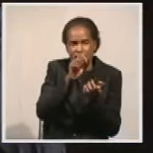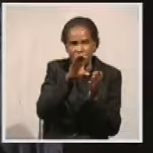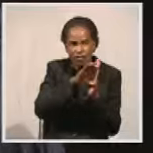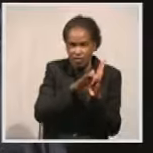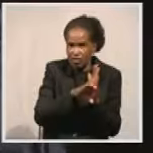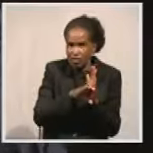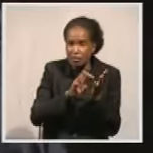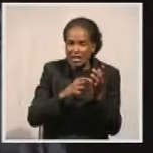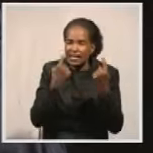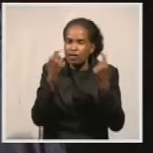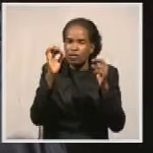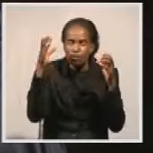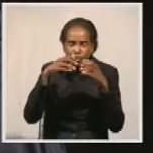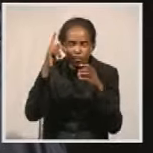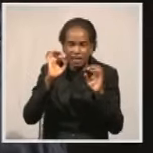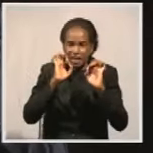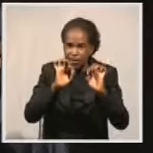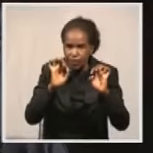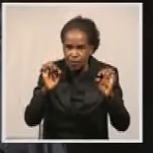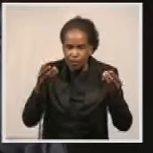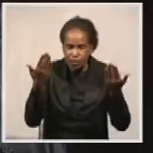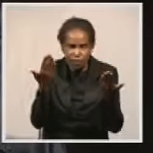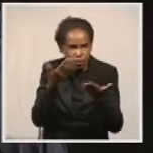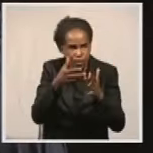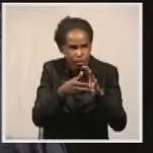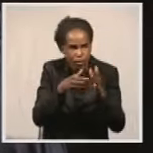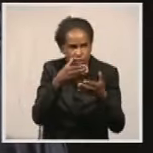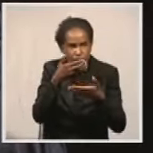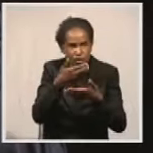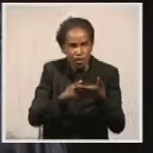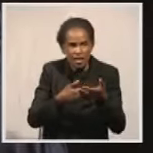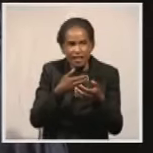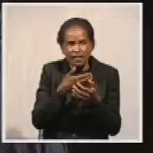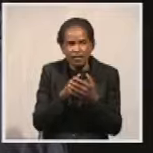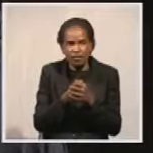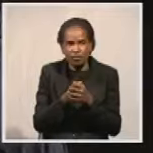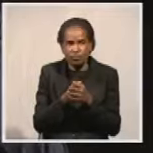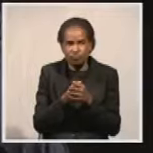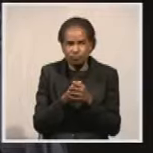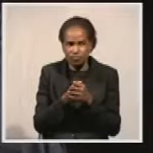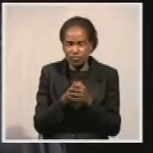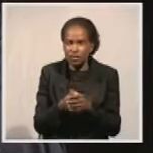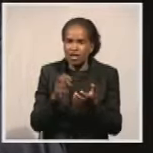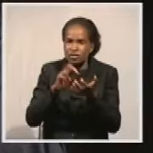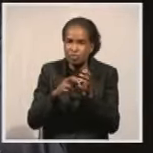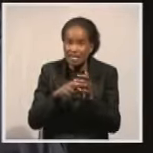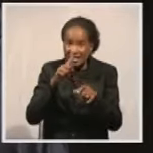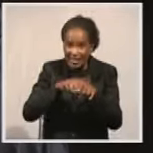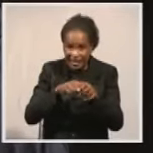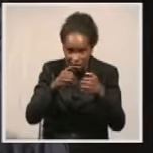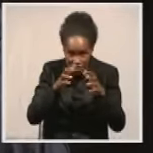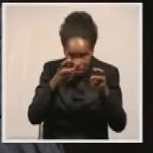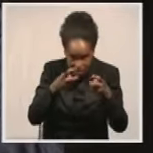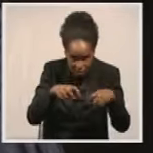just to put it together, at the 72 level, all the political parties that are part of the Assembly had their own version of the constitution.